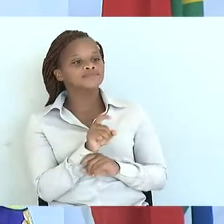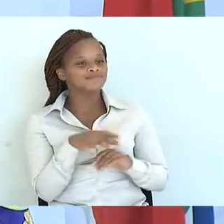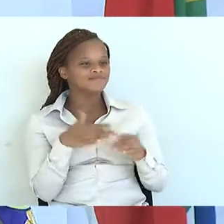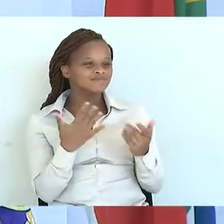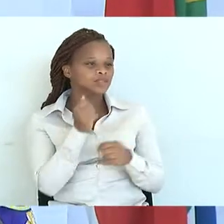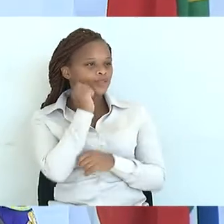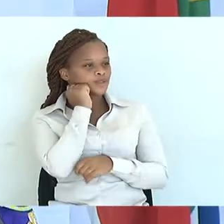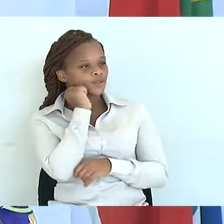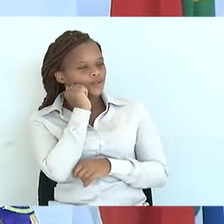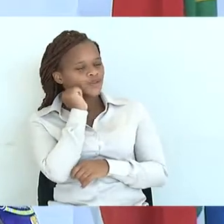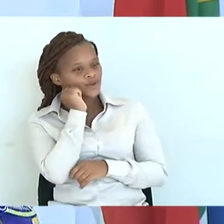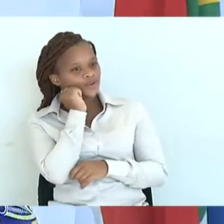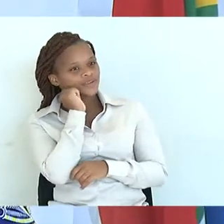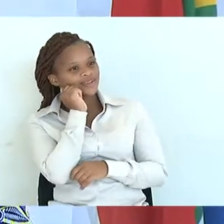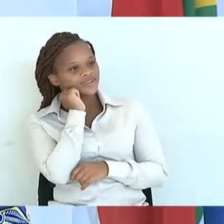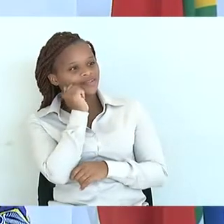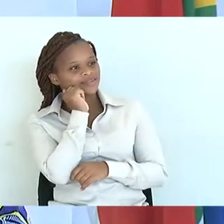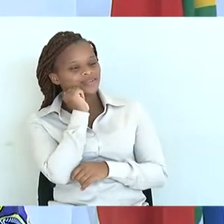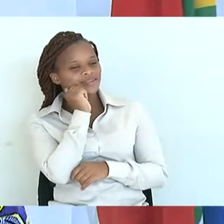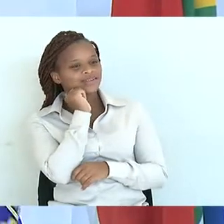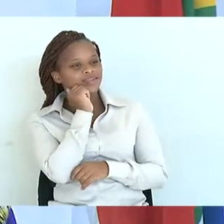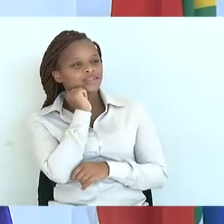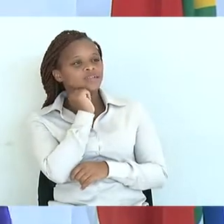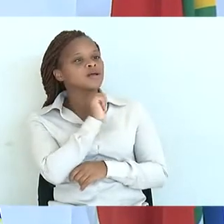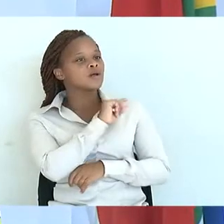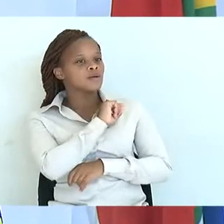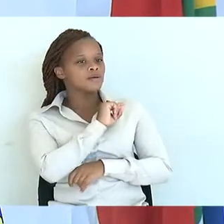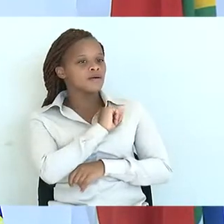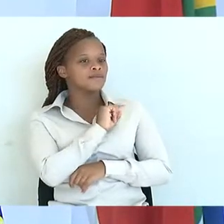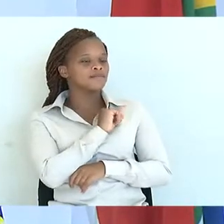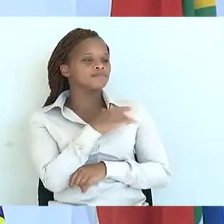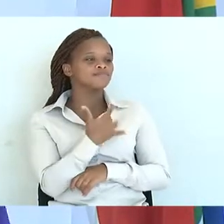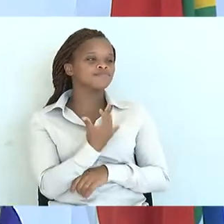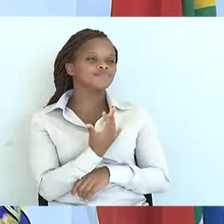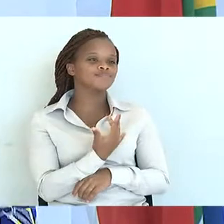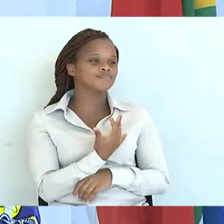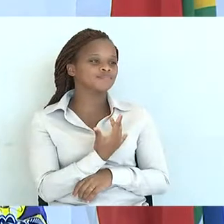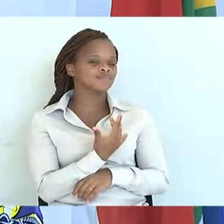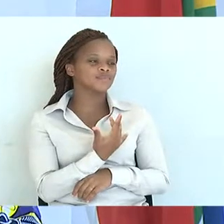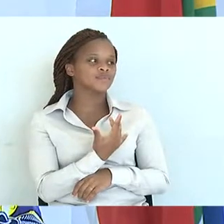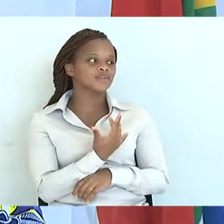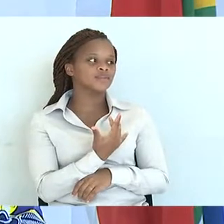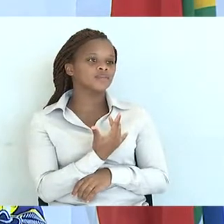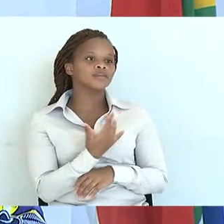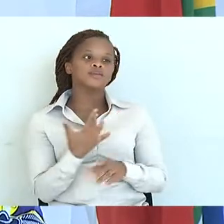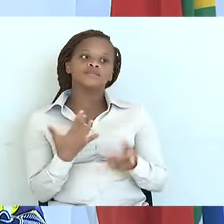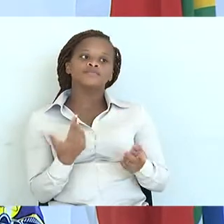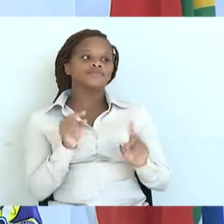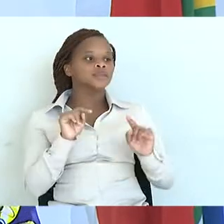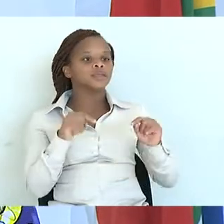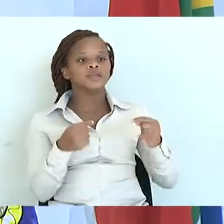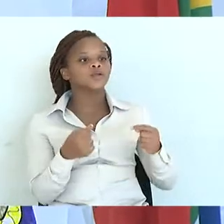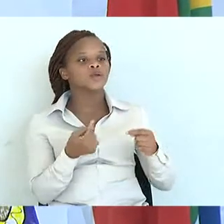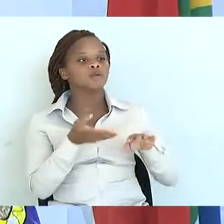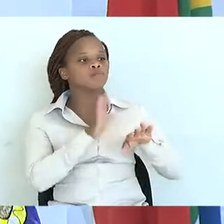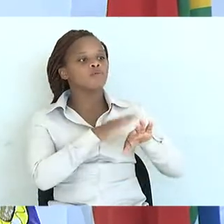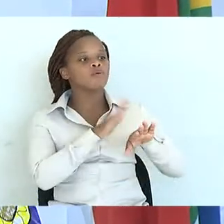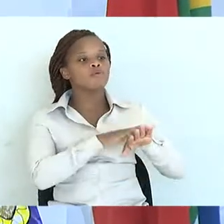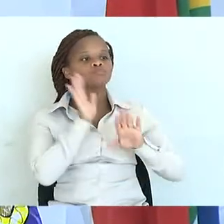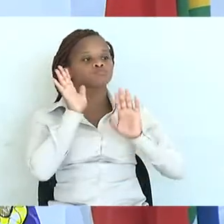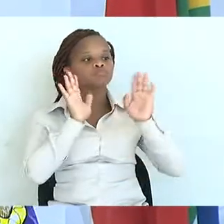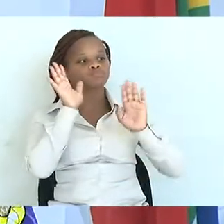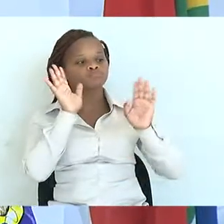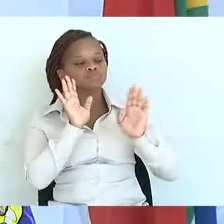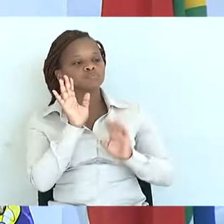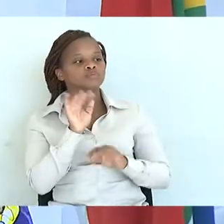Siyaxolisa, we sincerely apologize that we can't take eminye imibuzo. Lapha